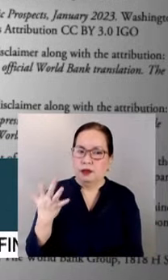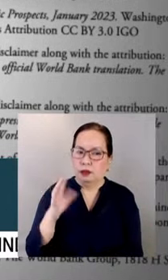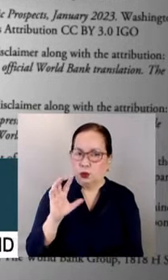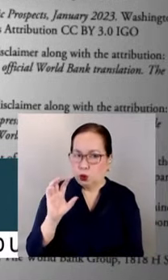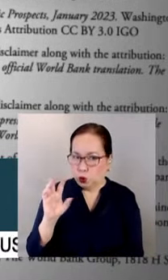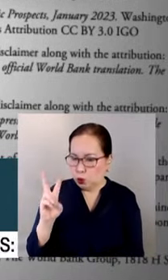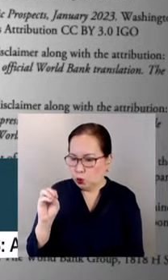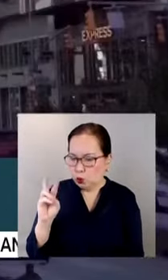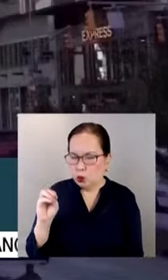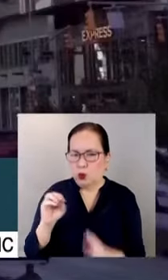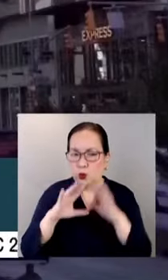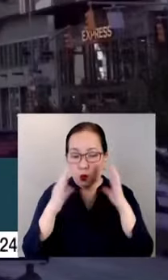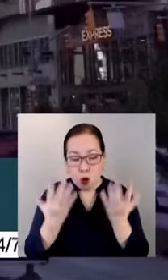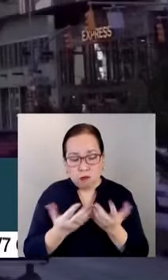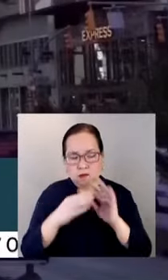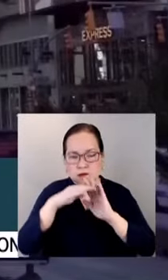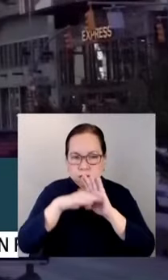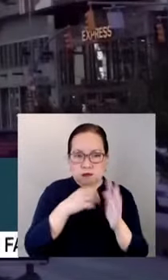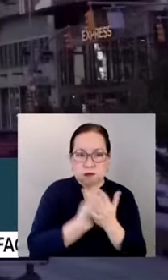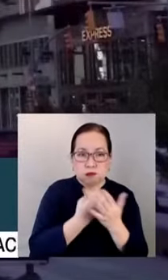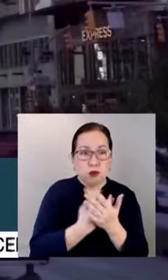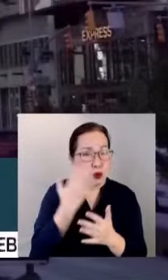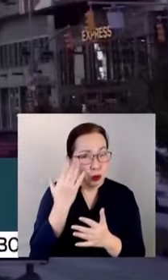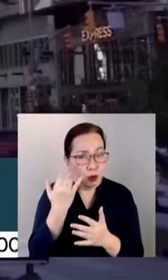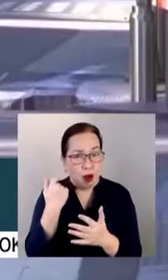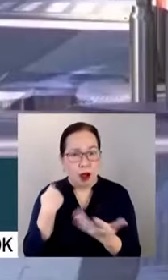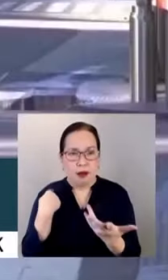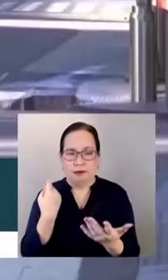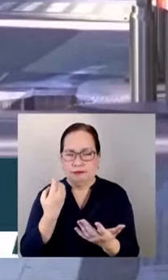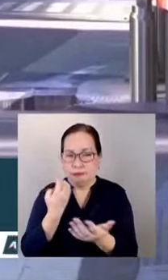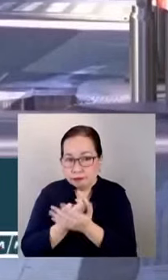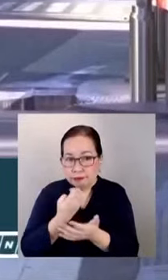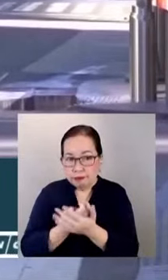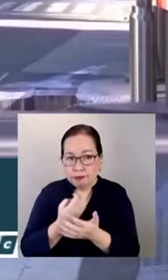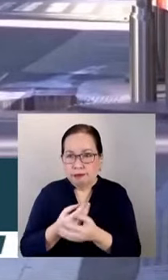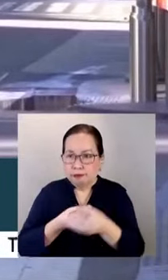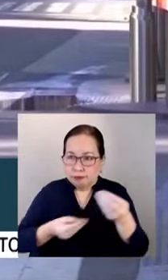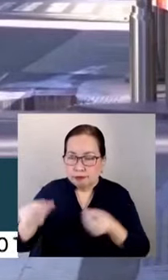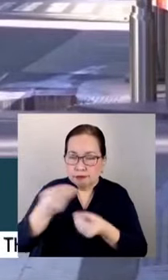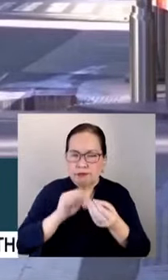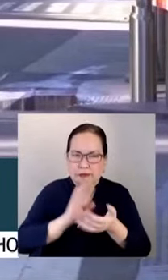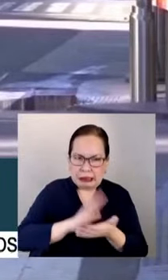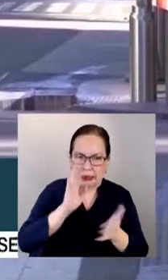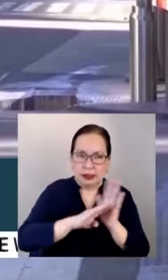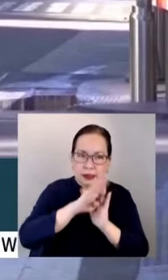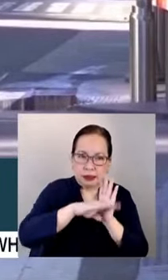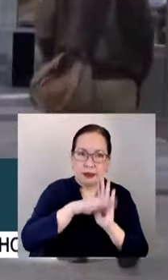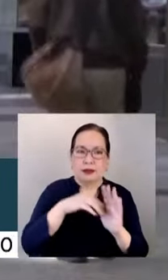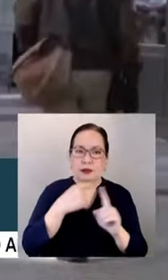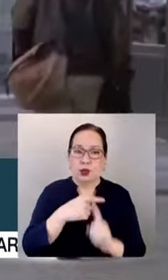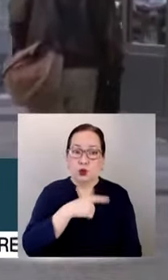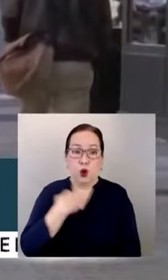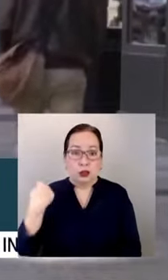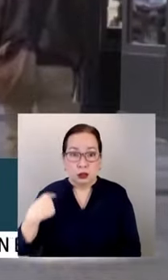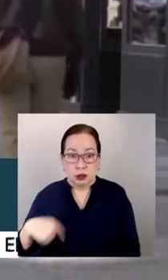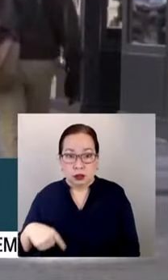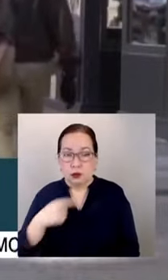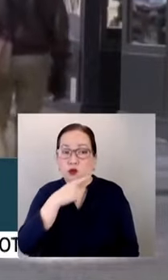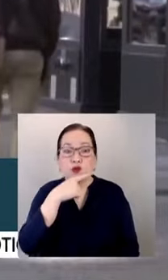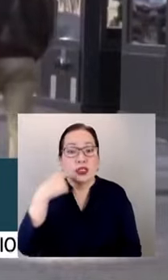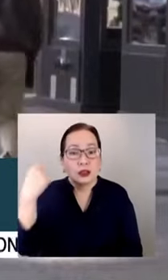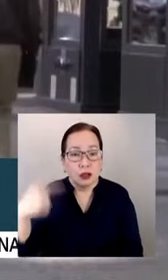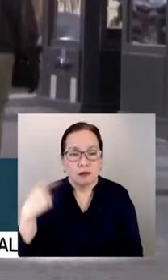the continued risks of high inflation, rising interest rates, and Russia's invasion of Ukraine. It warns any additional shocks